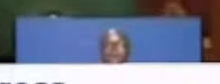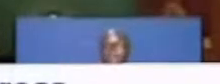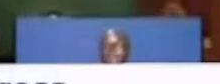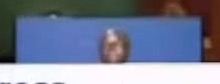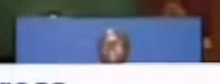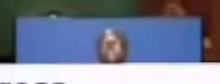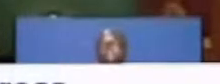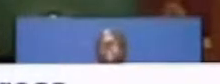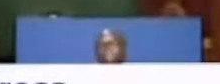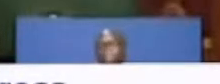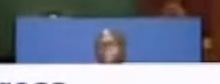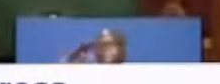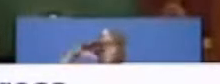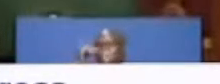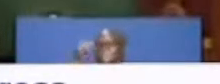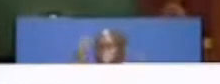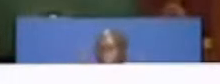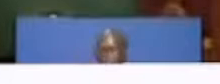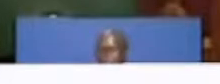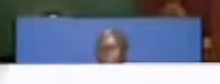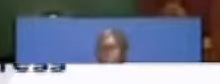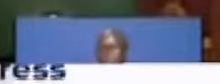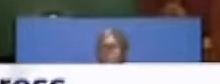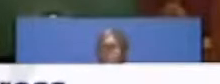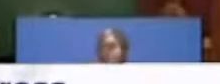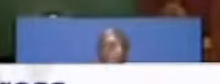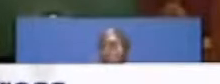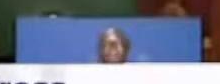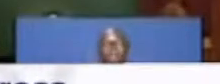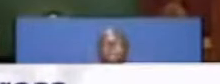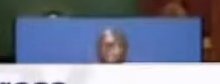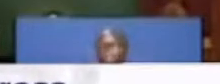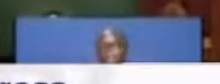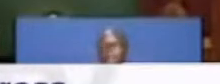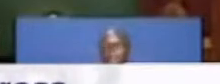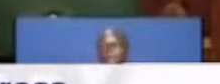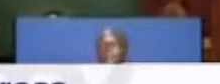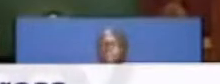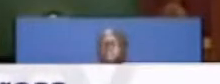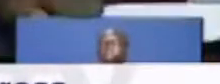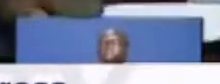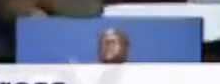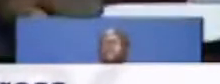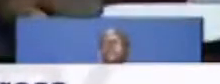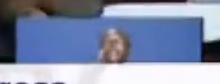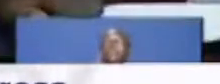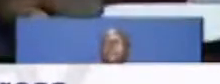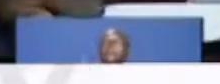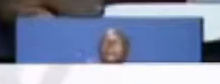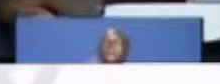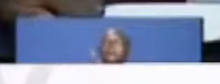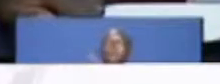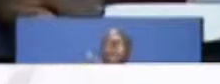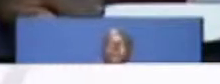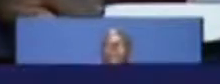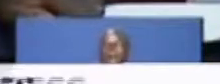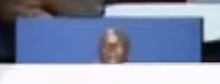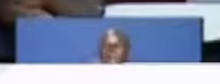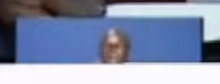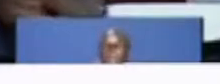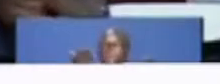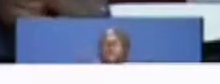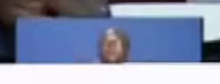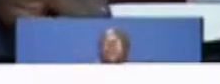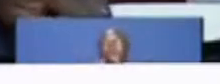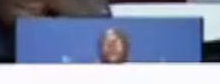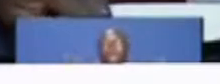Mr. Speaker, honorable members, let us tear down the barriers that inhibit our quest to deliver quality health care for